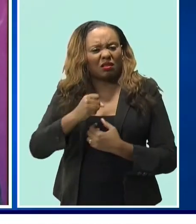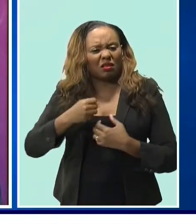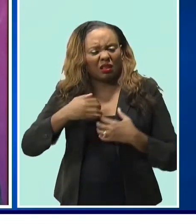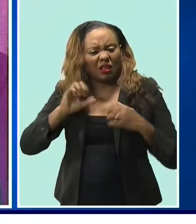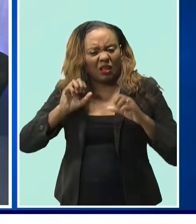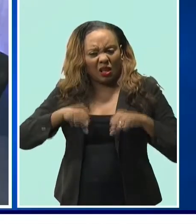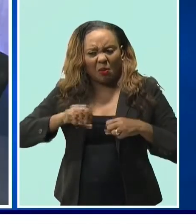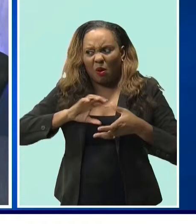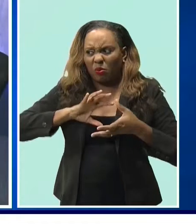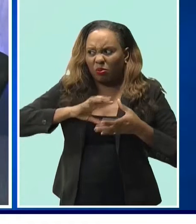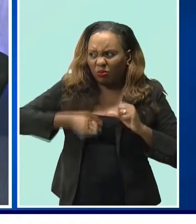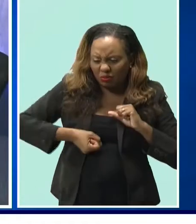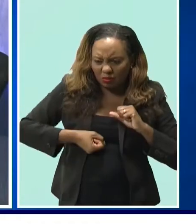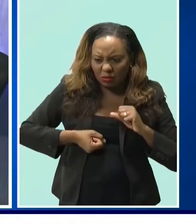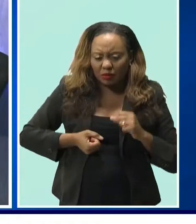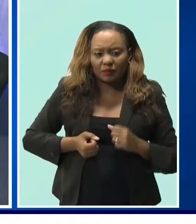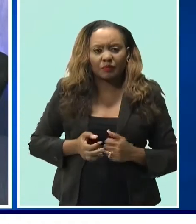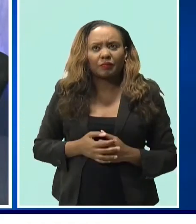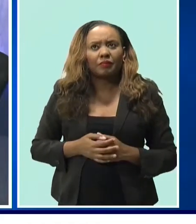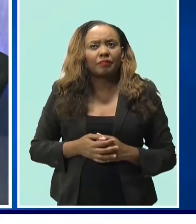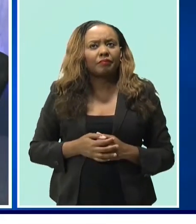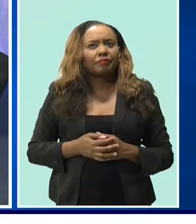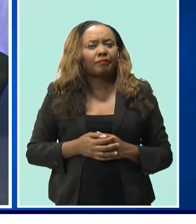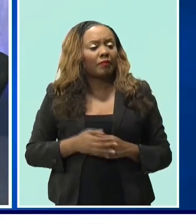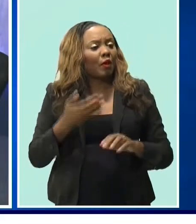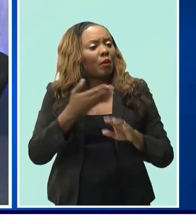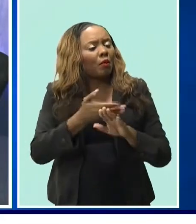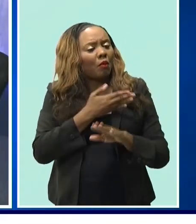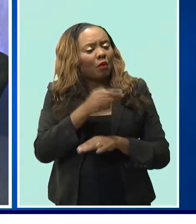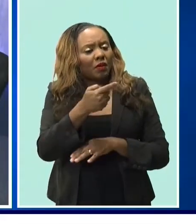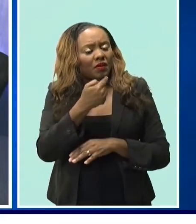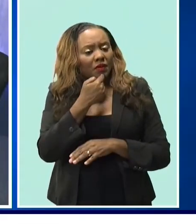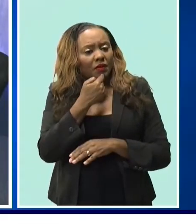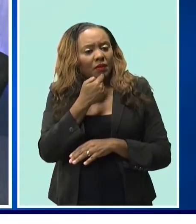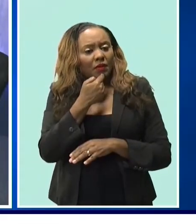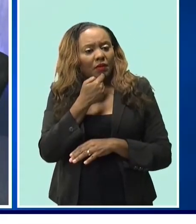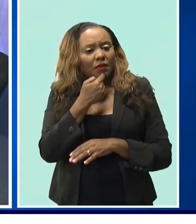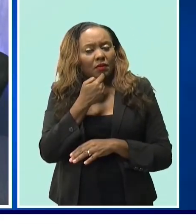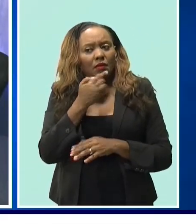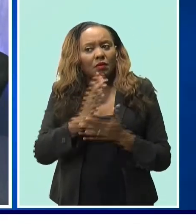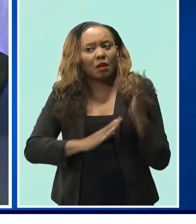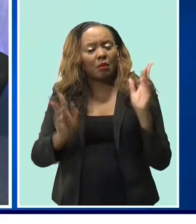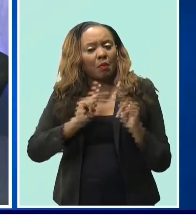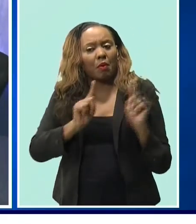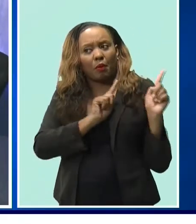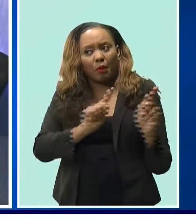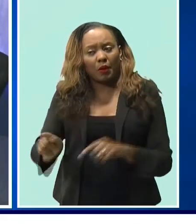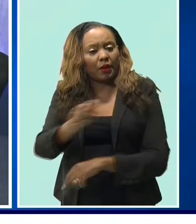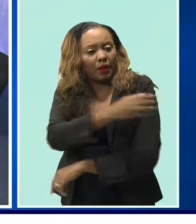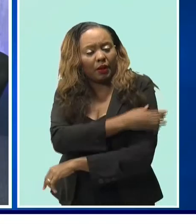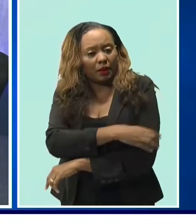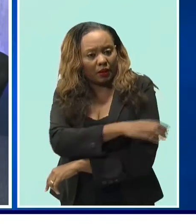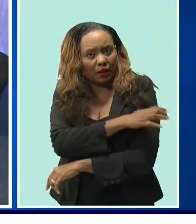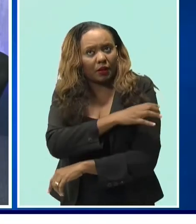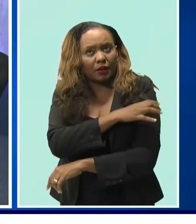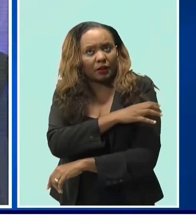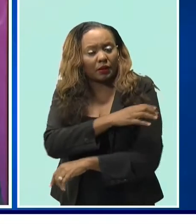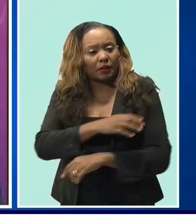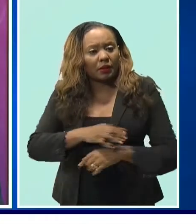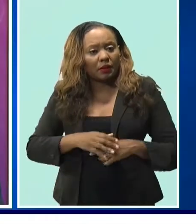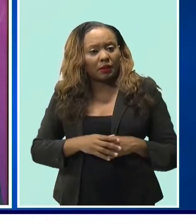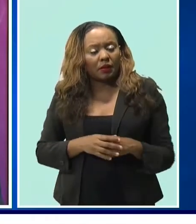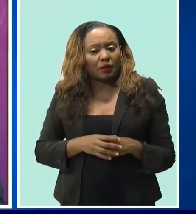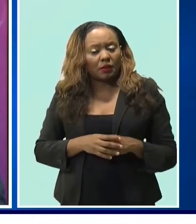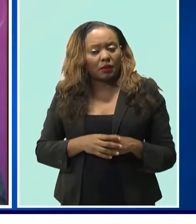said as well earlier, that some of the cases presented at the polyclinics. Yes. That is what is supposed to happen. Yes. Is